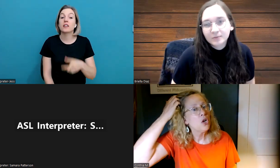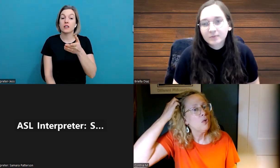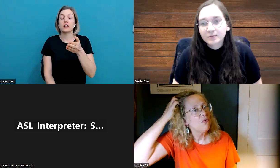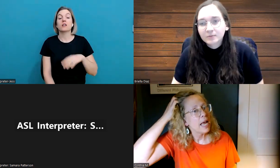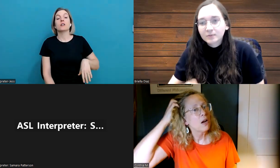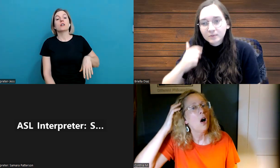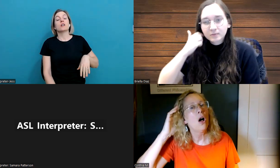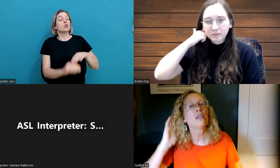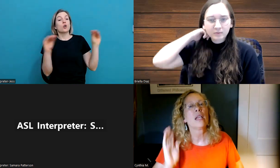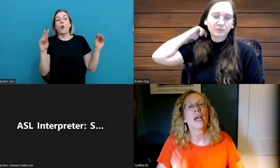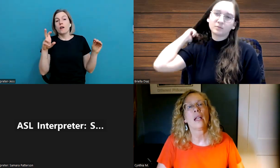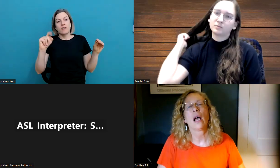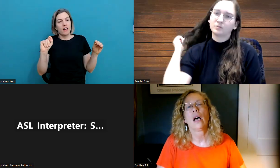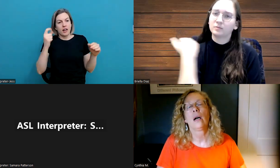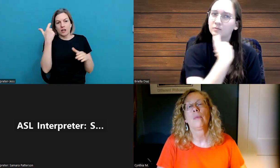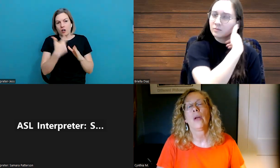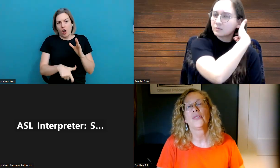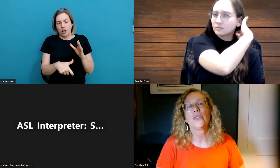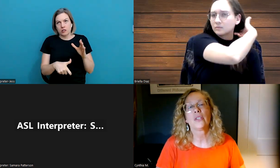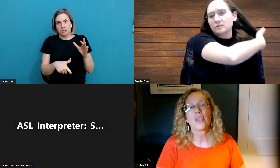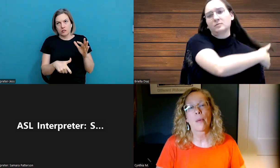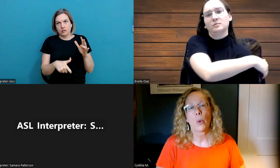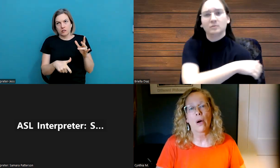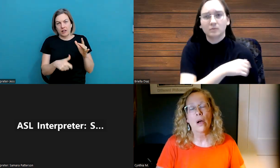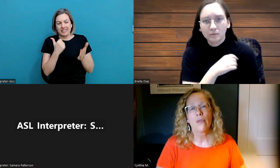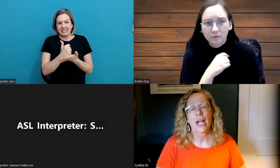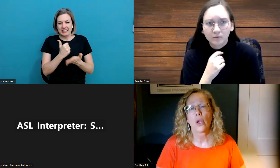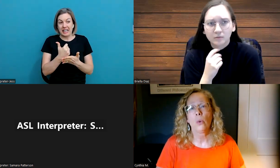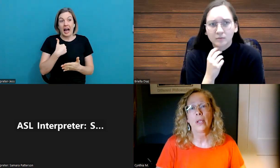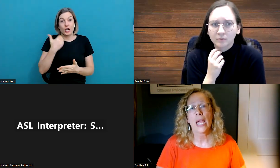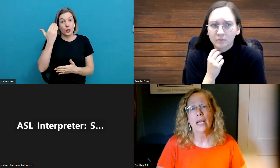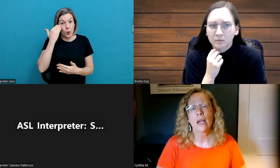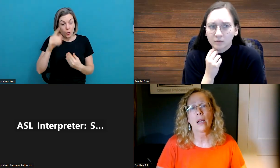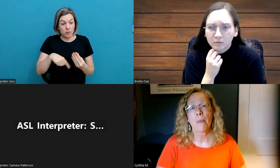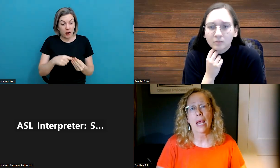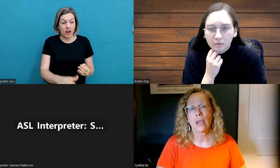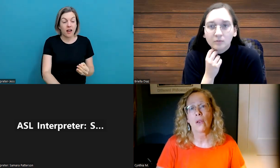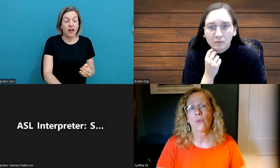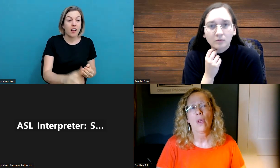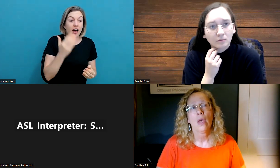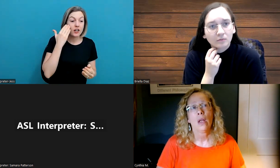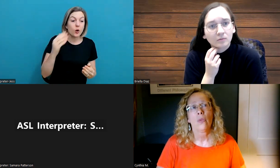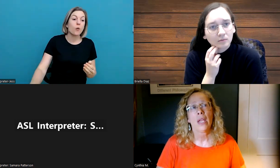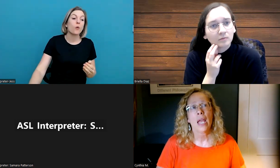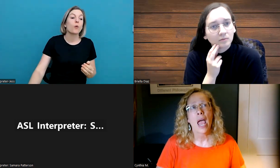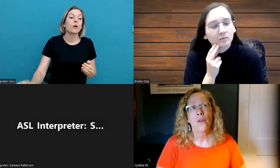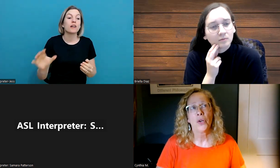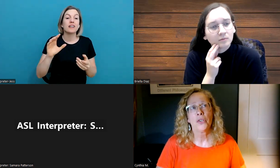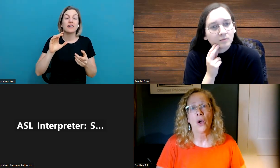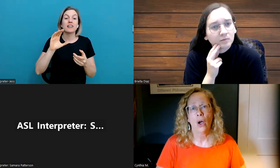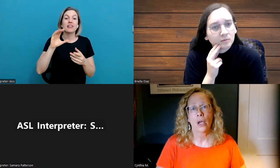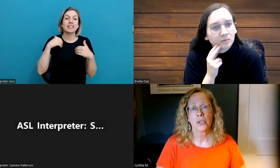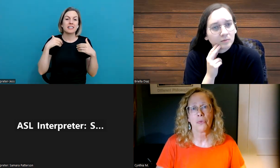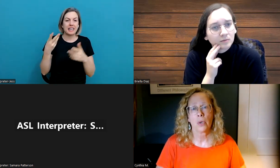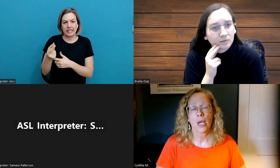There's no vet cost that assistance that I'm aware of. I know with canine companions, the